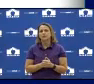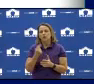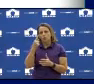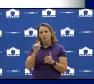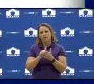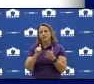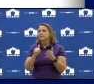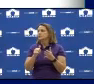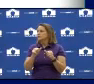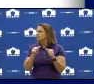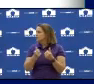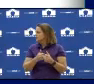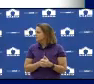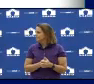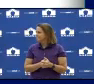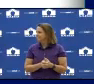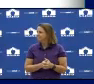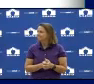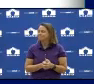Robinson.